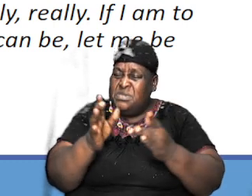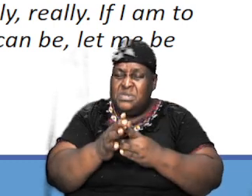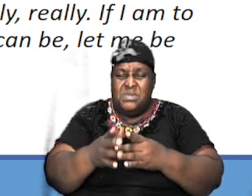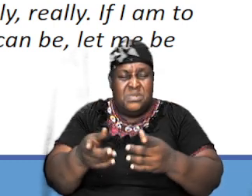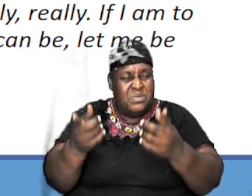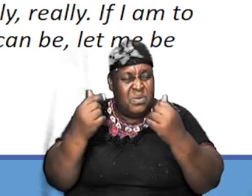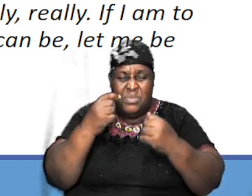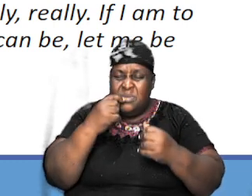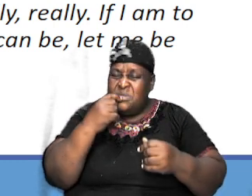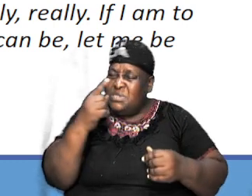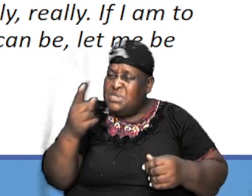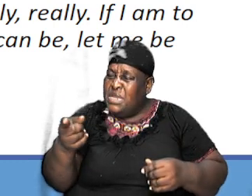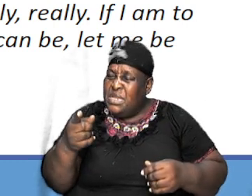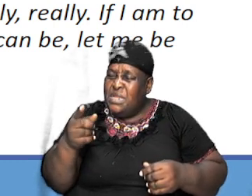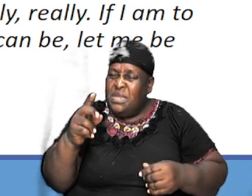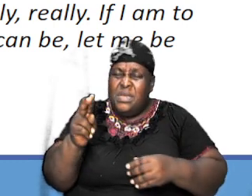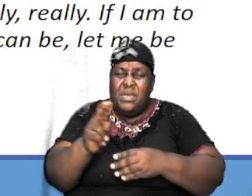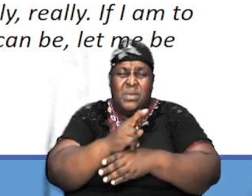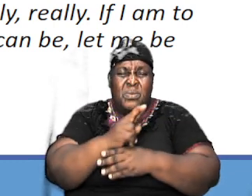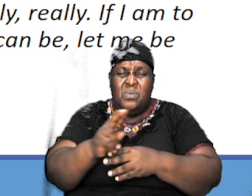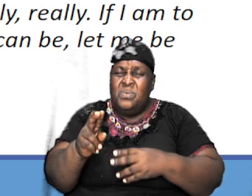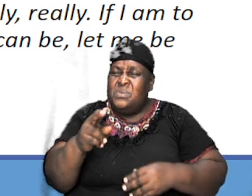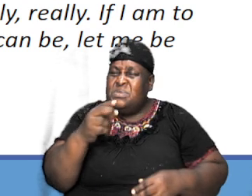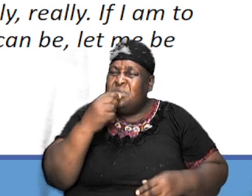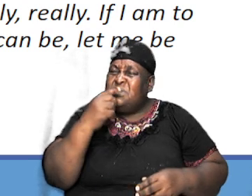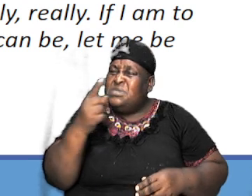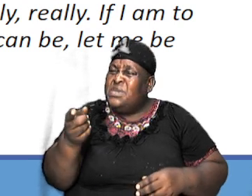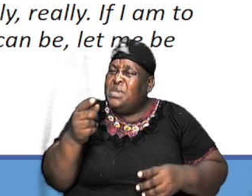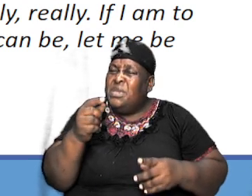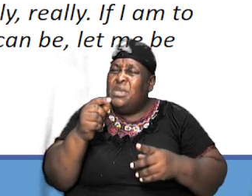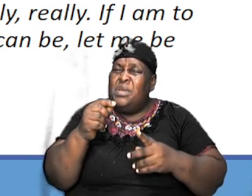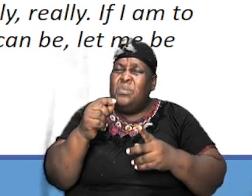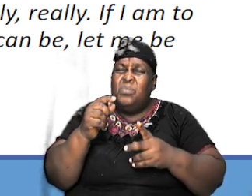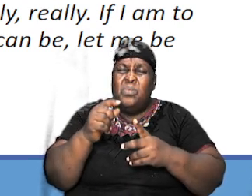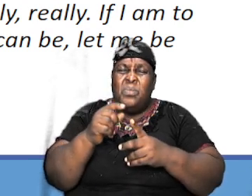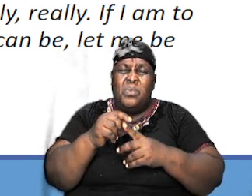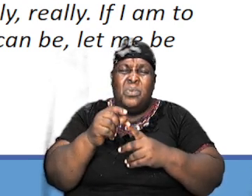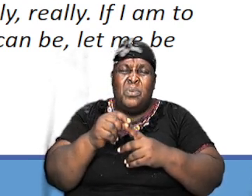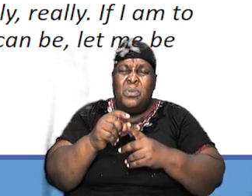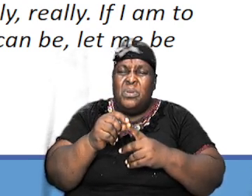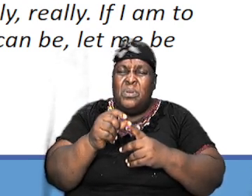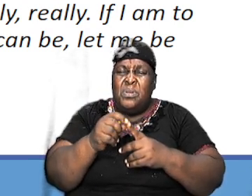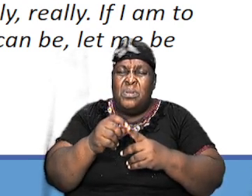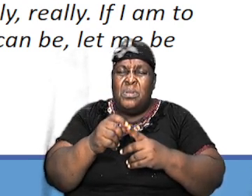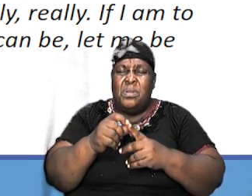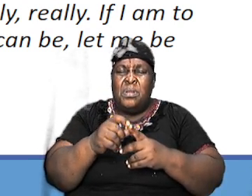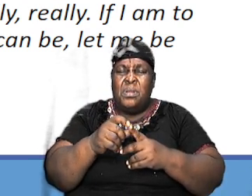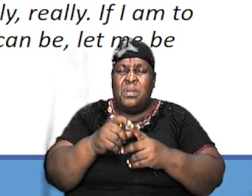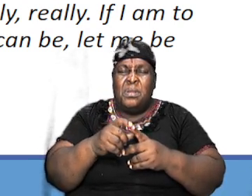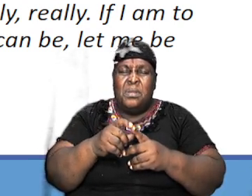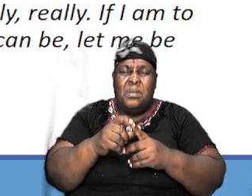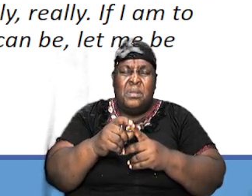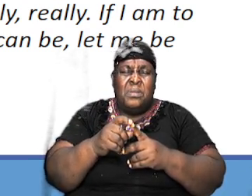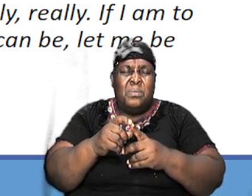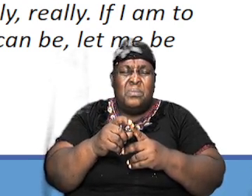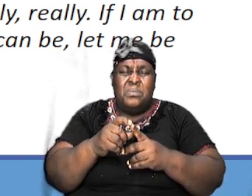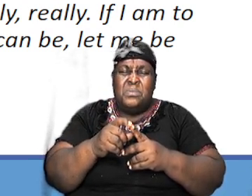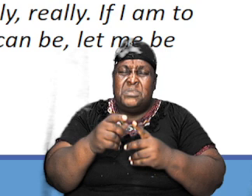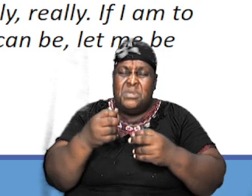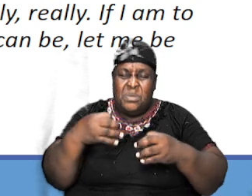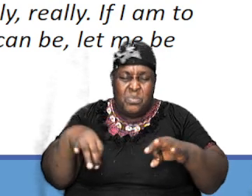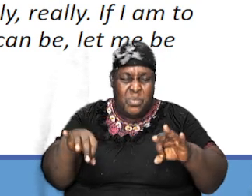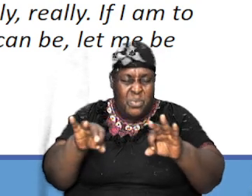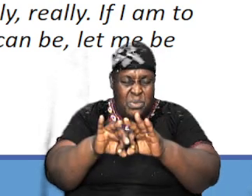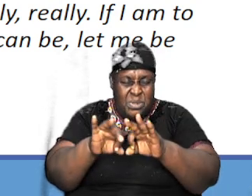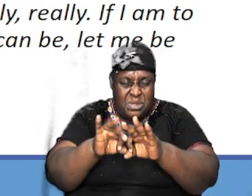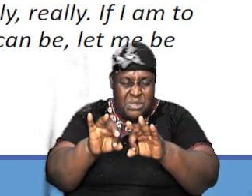and say and use the same term to describe himself was an emphatic